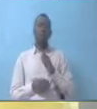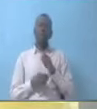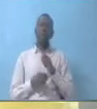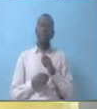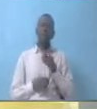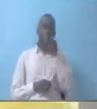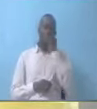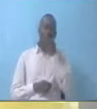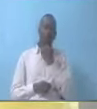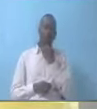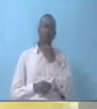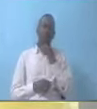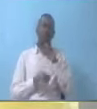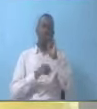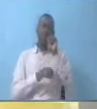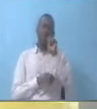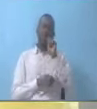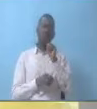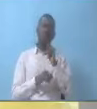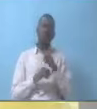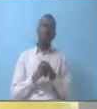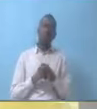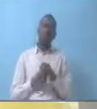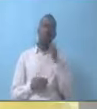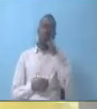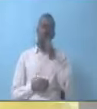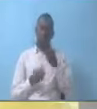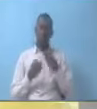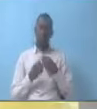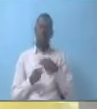Edward Singate, used to tell me that he was in the same class with my son Omar.